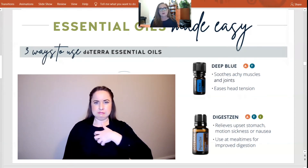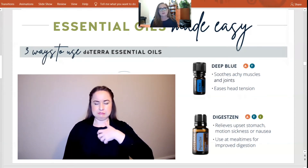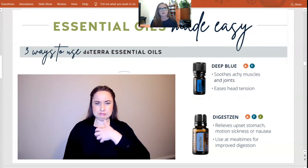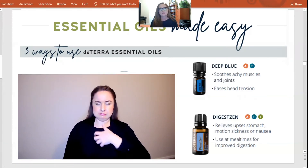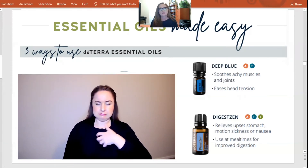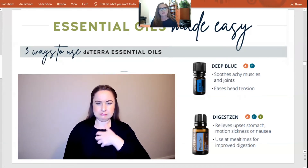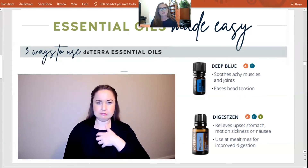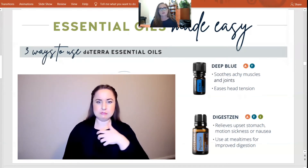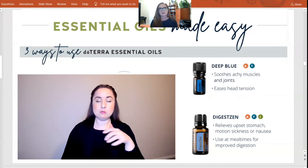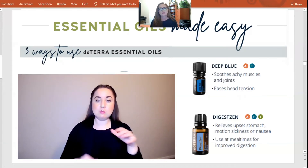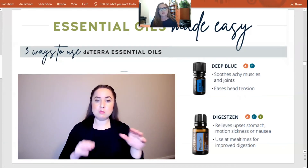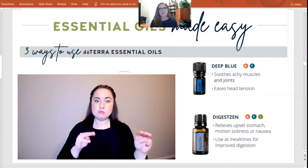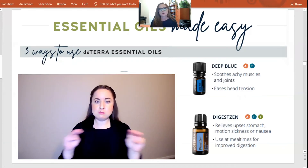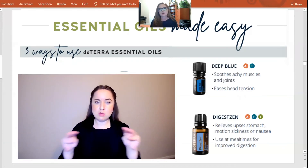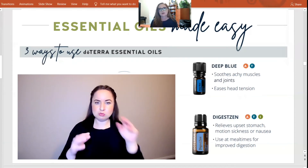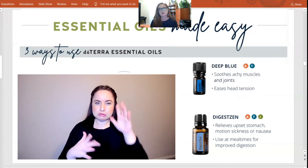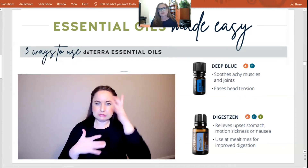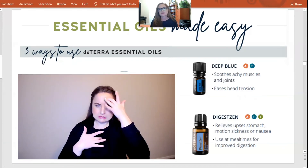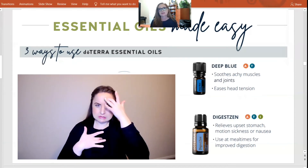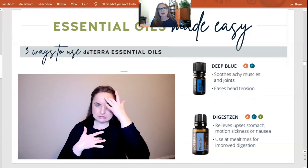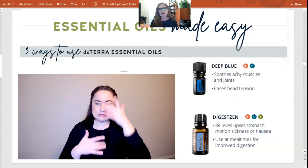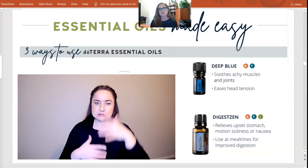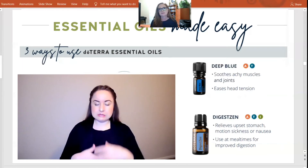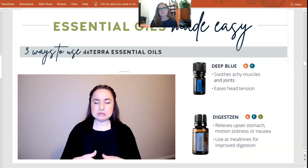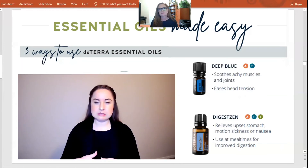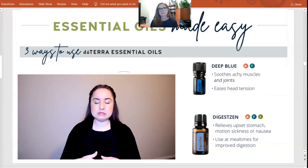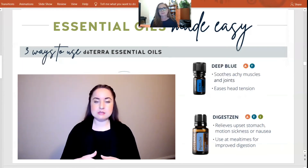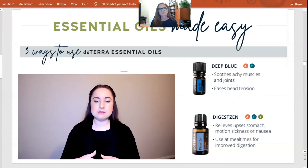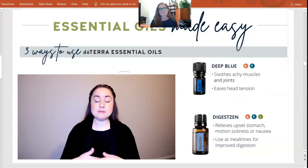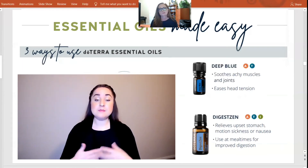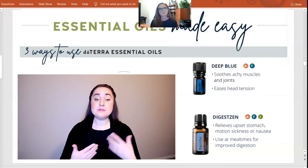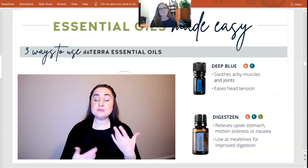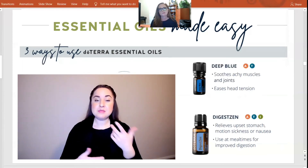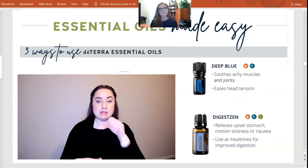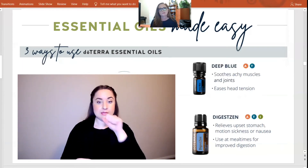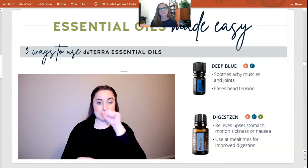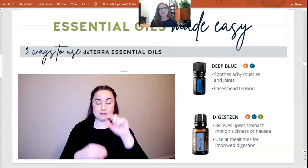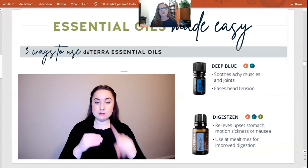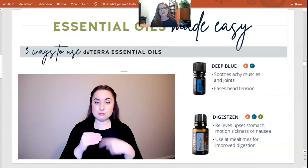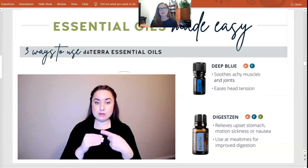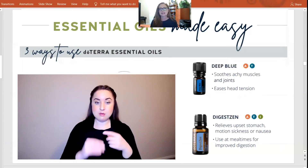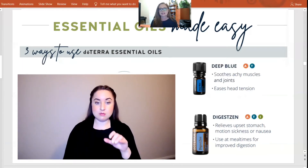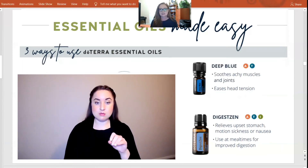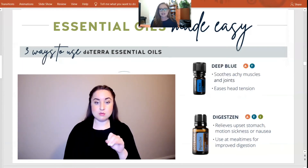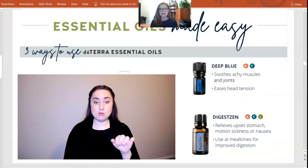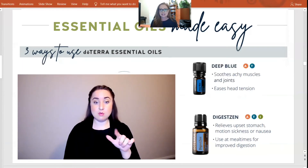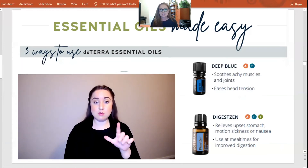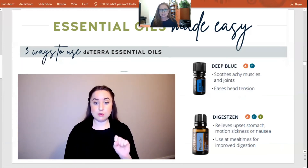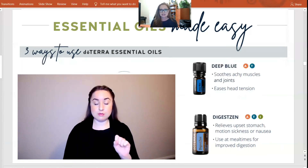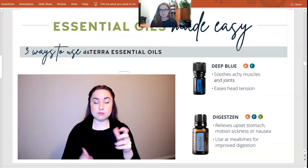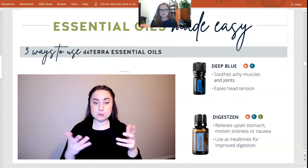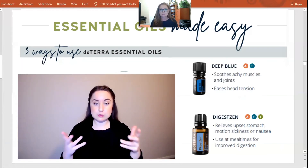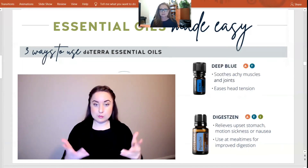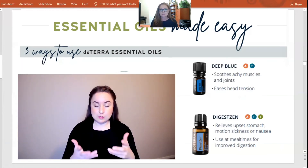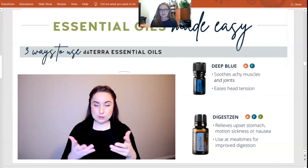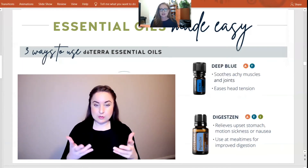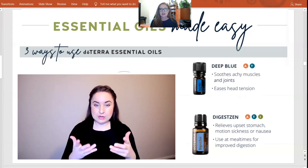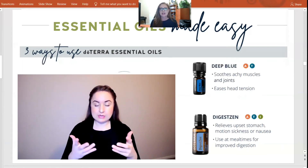about these oils is that it it's made easy.